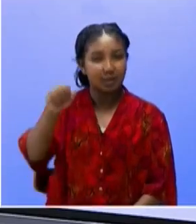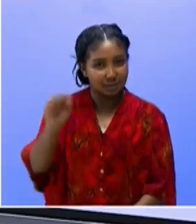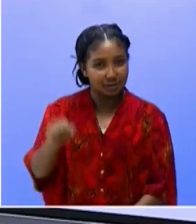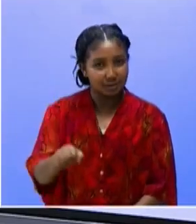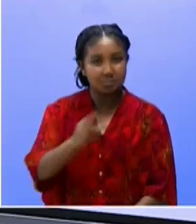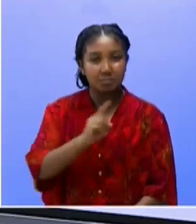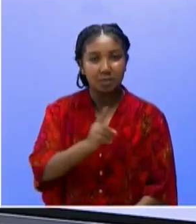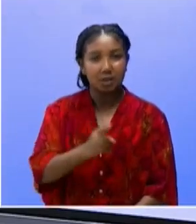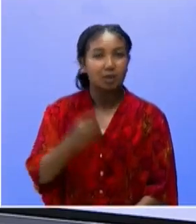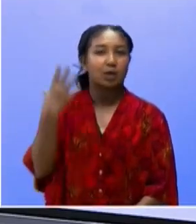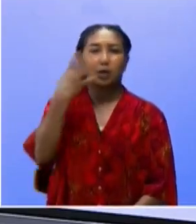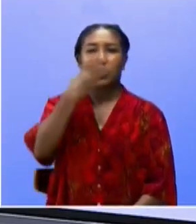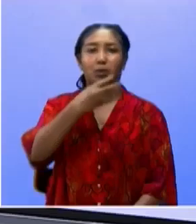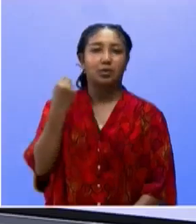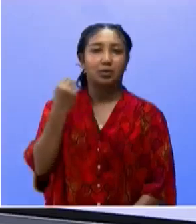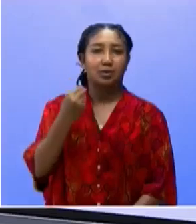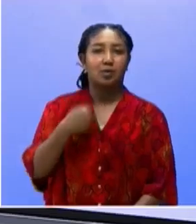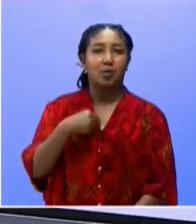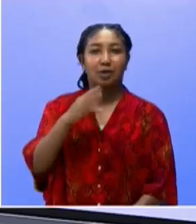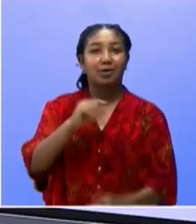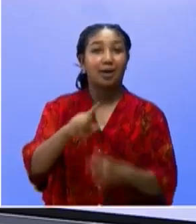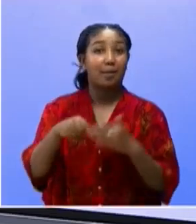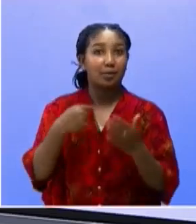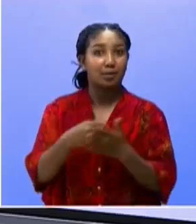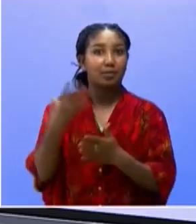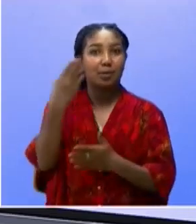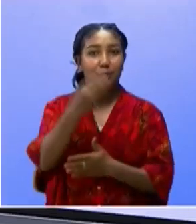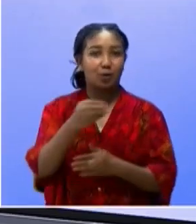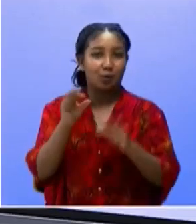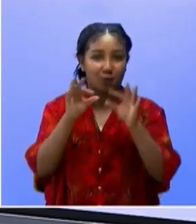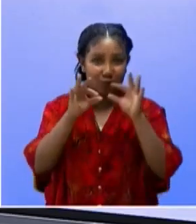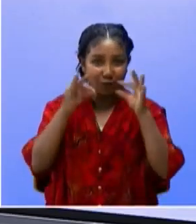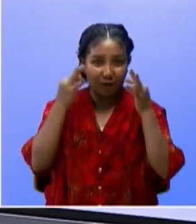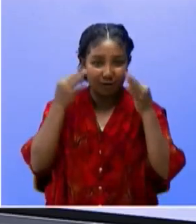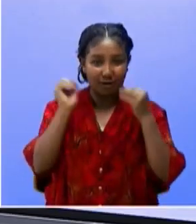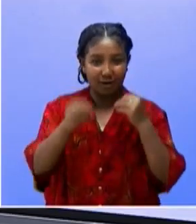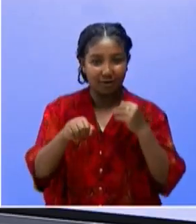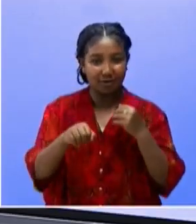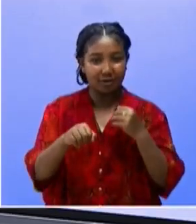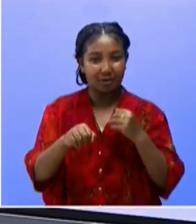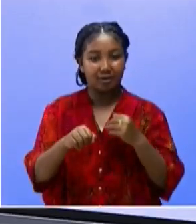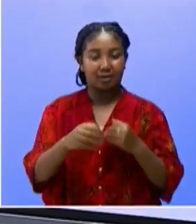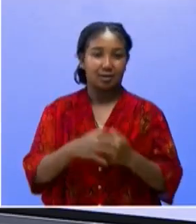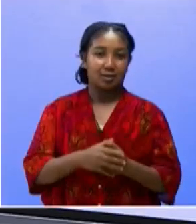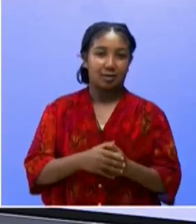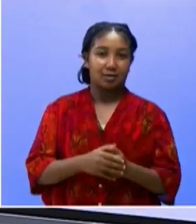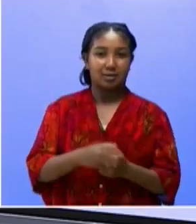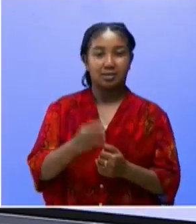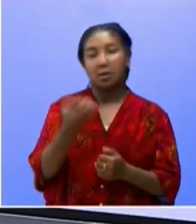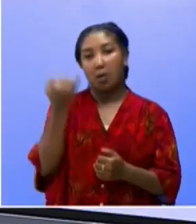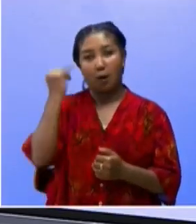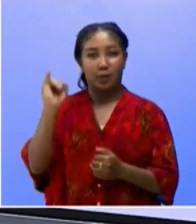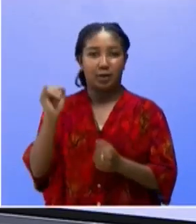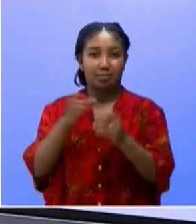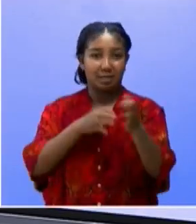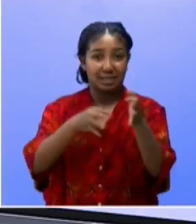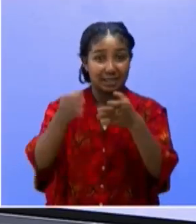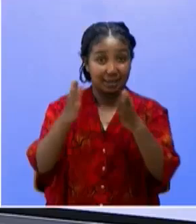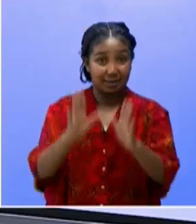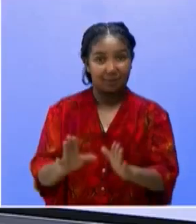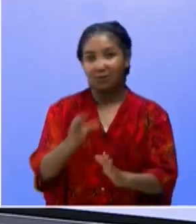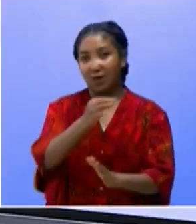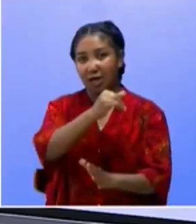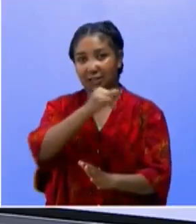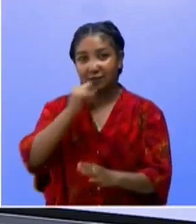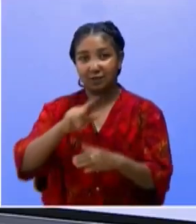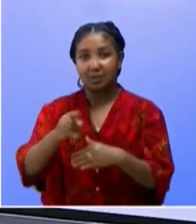cute. Cute. I'm talking about the beauty of my car. Yes, that's also what? An opinion, descriptive